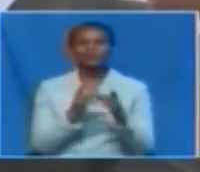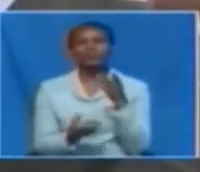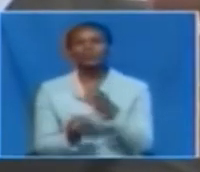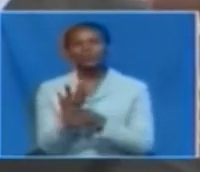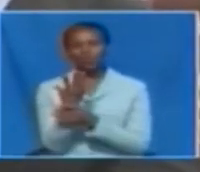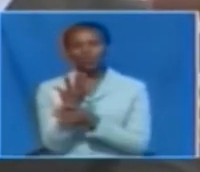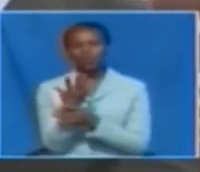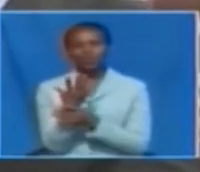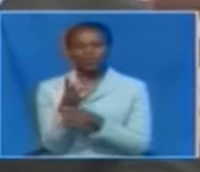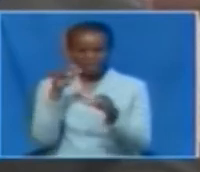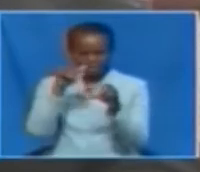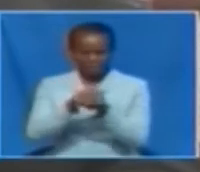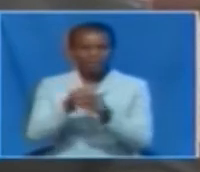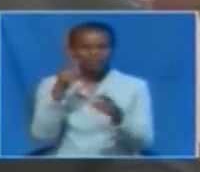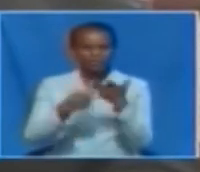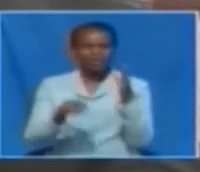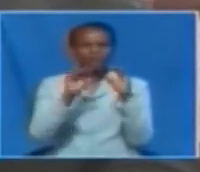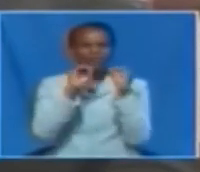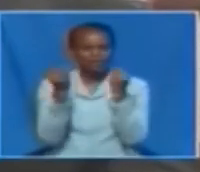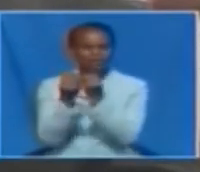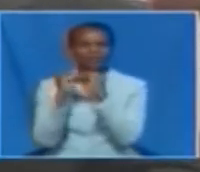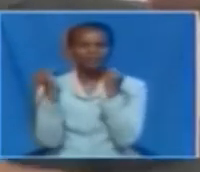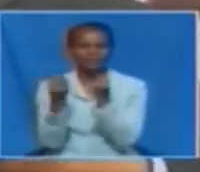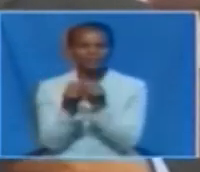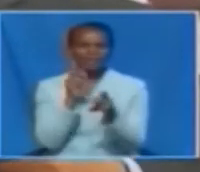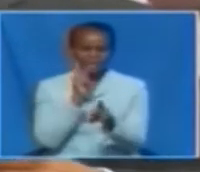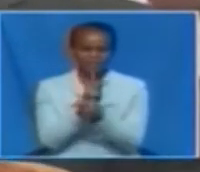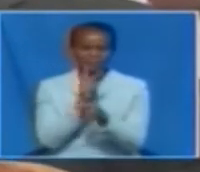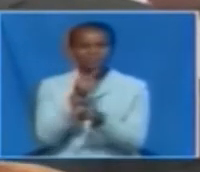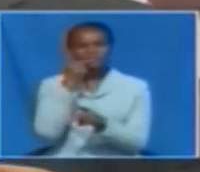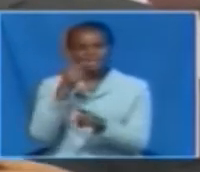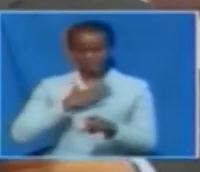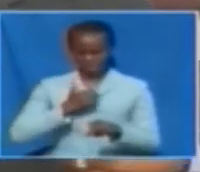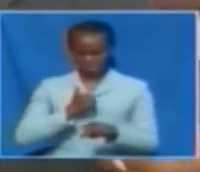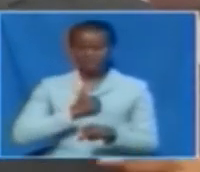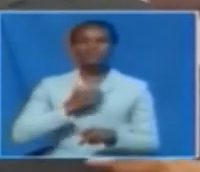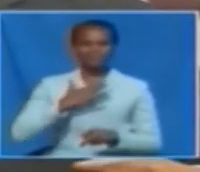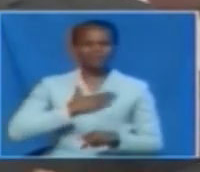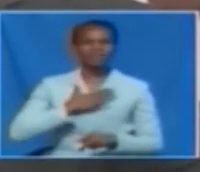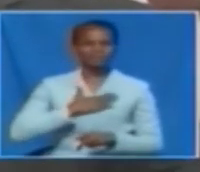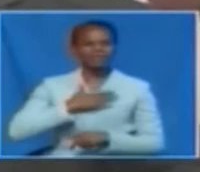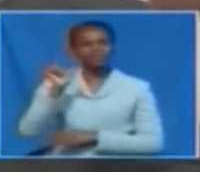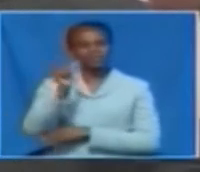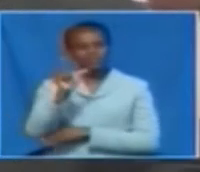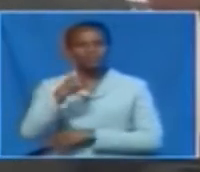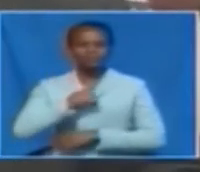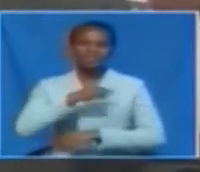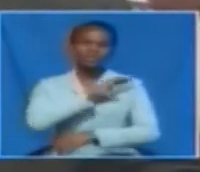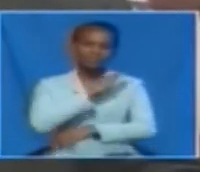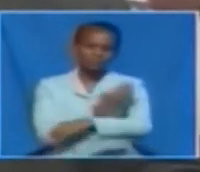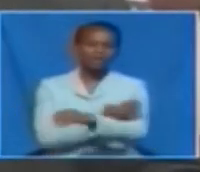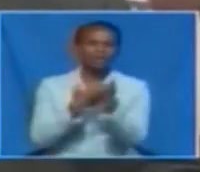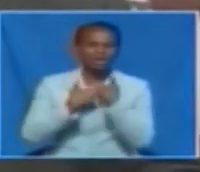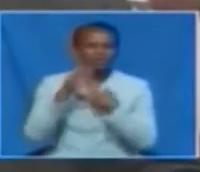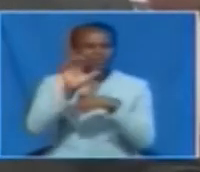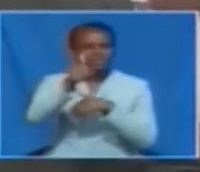and become part of an organization. So if you keep saying we are the original ones, we are the powerful ones, you were not powerful when you came